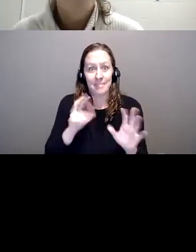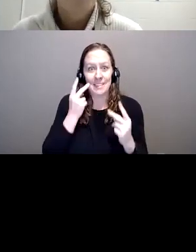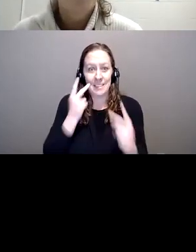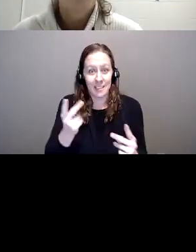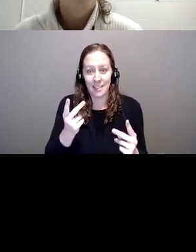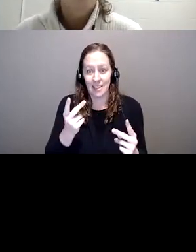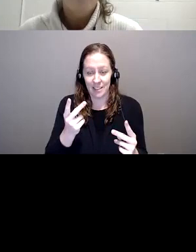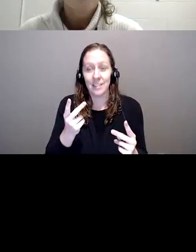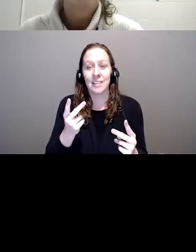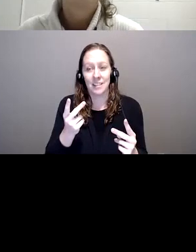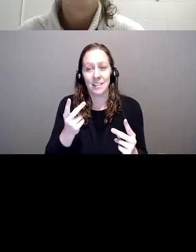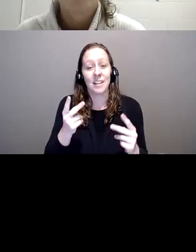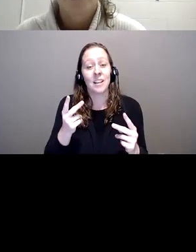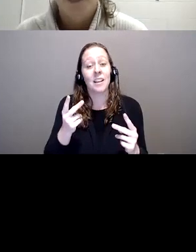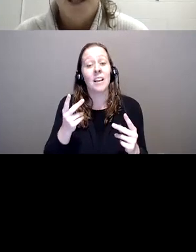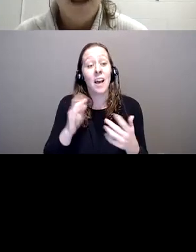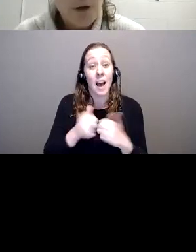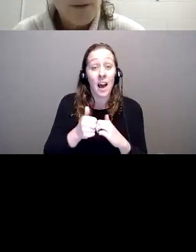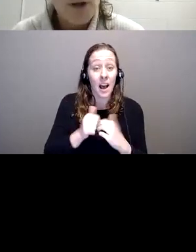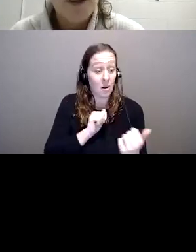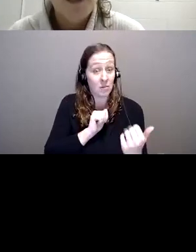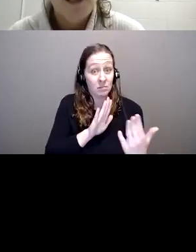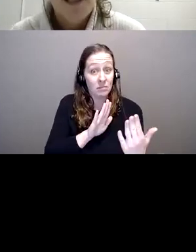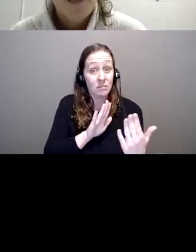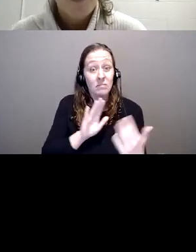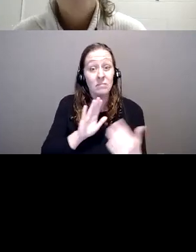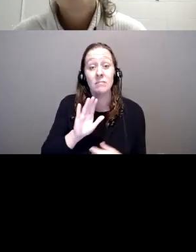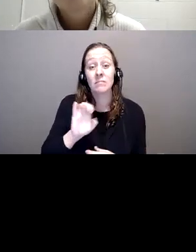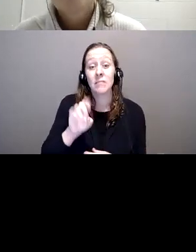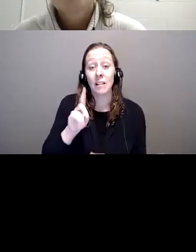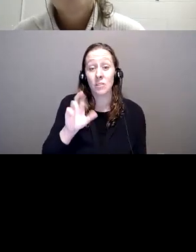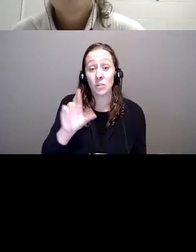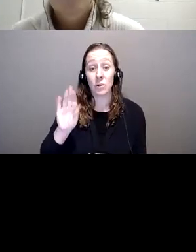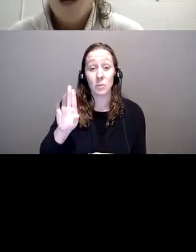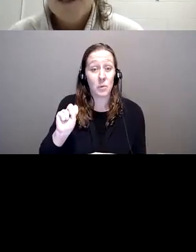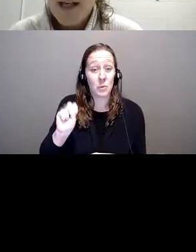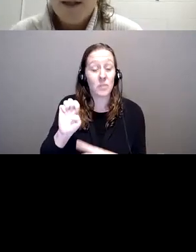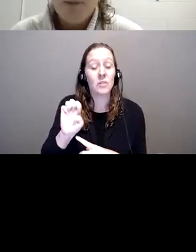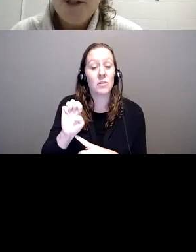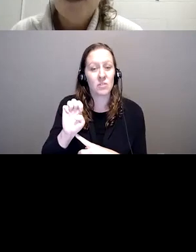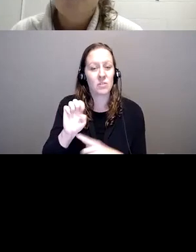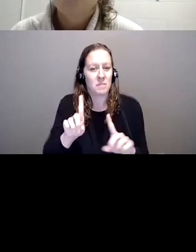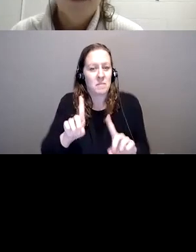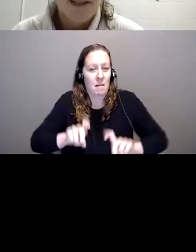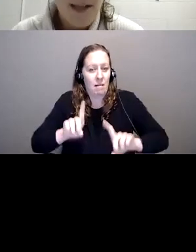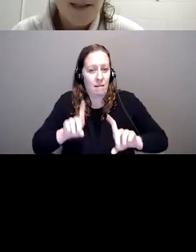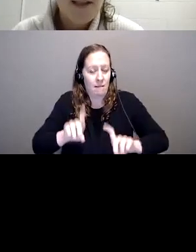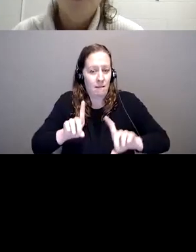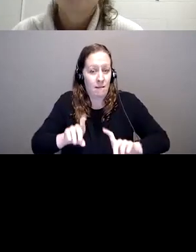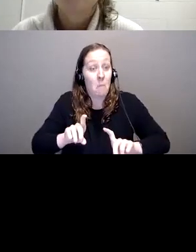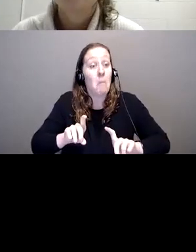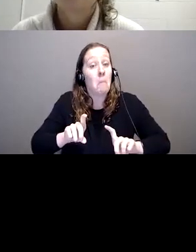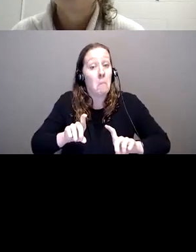piloted this way of addressing elder abuse. And I would say the project experienced